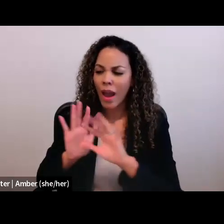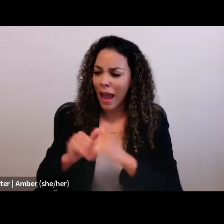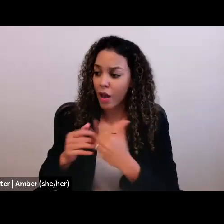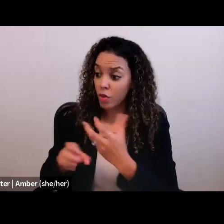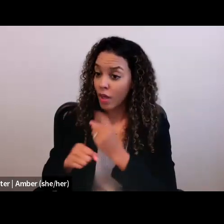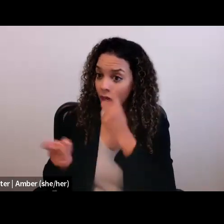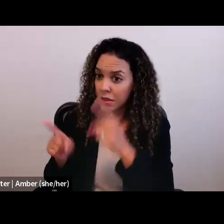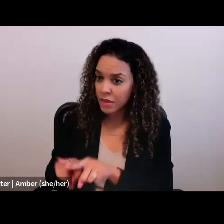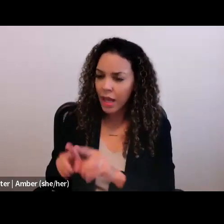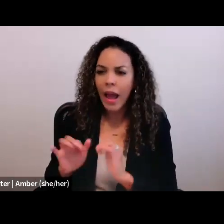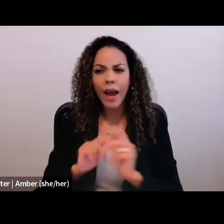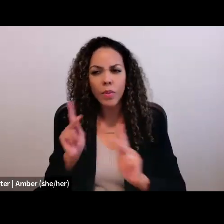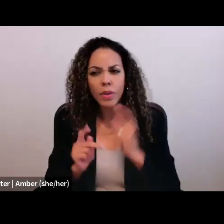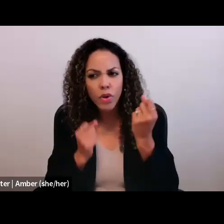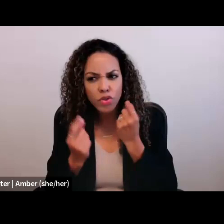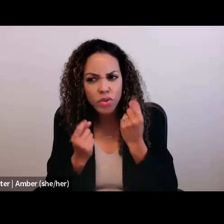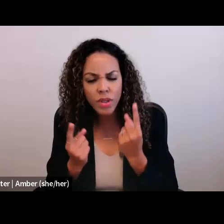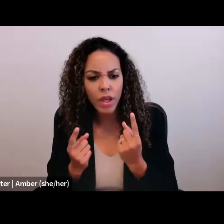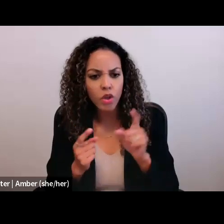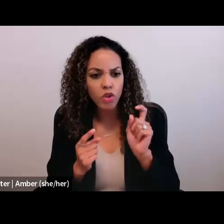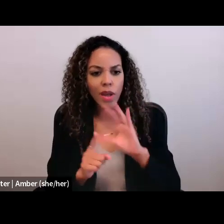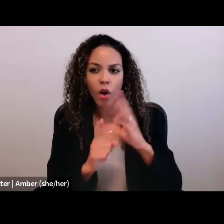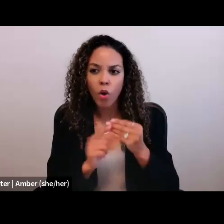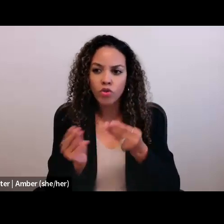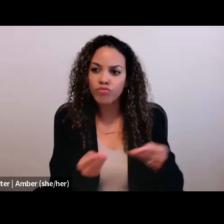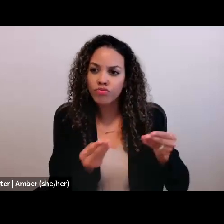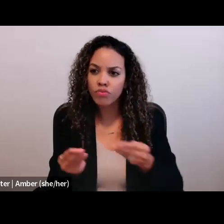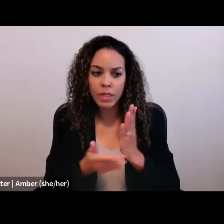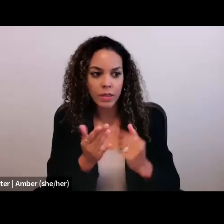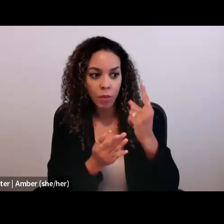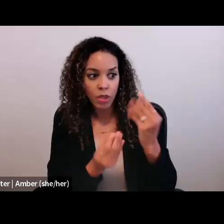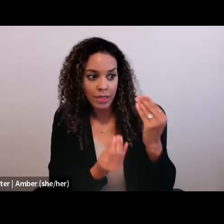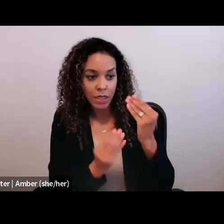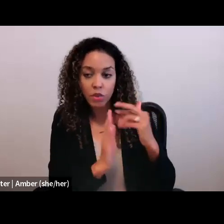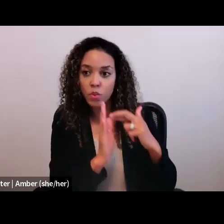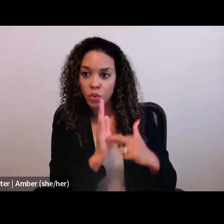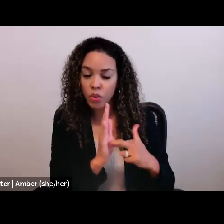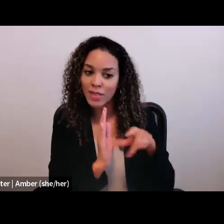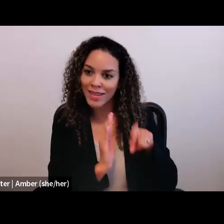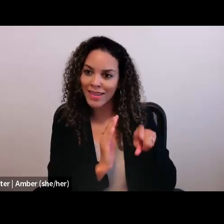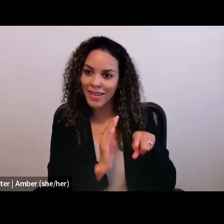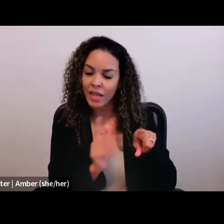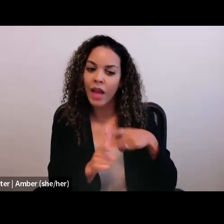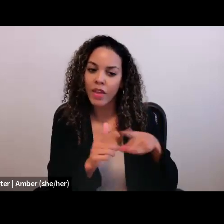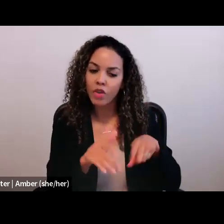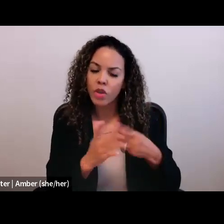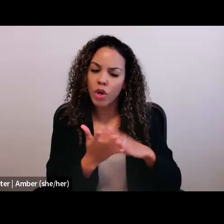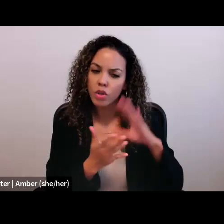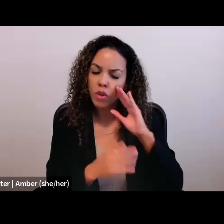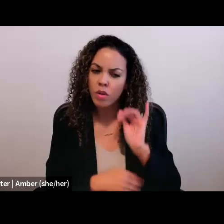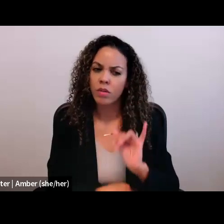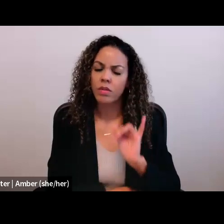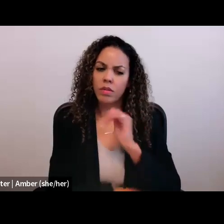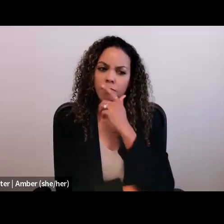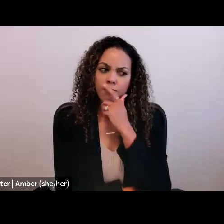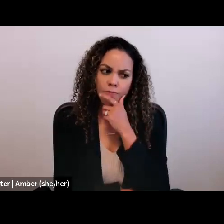people understand? Do you need a cultural broker? Does somebody else have to teach you the rules? And then you start to learn that, oh my gosh, you're